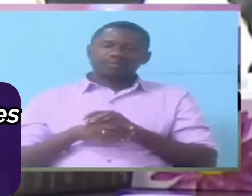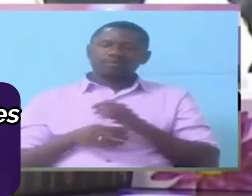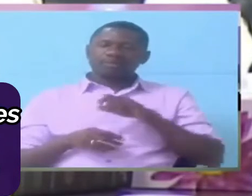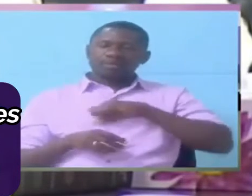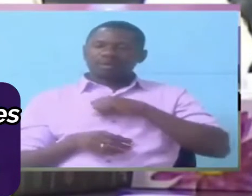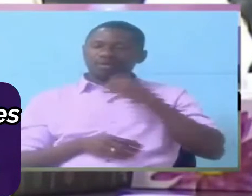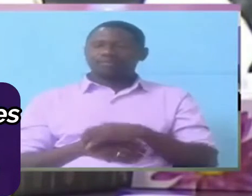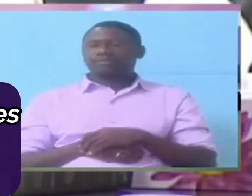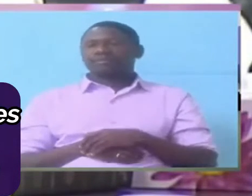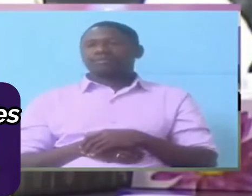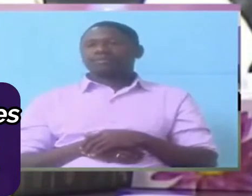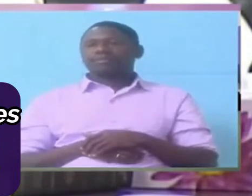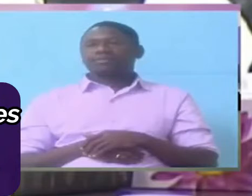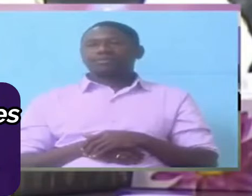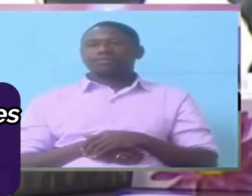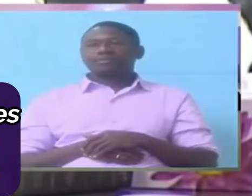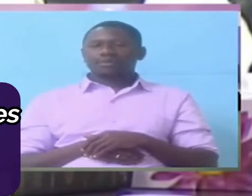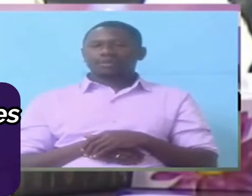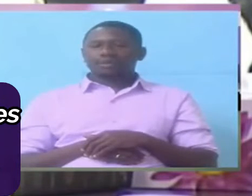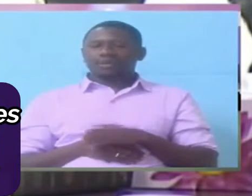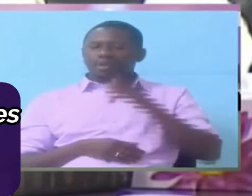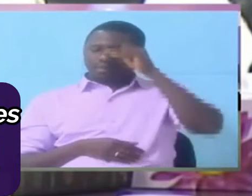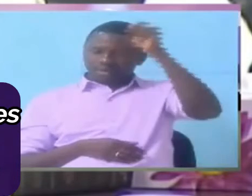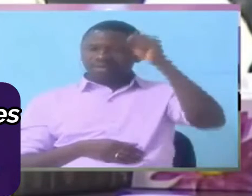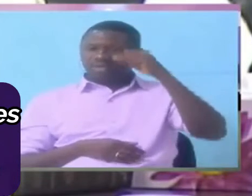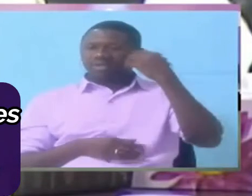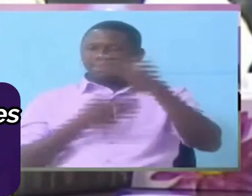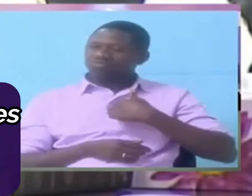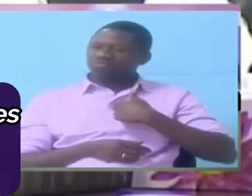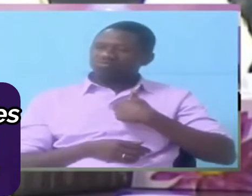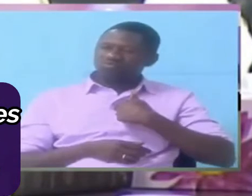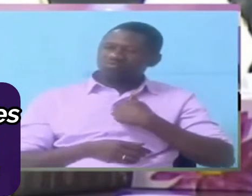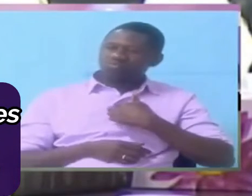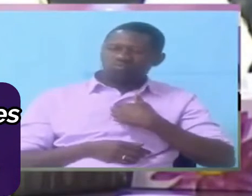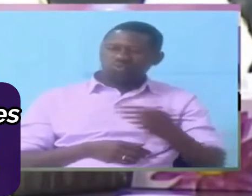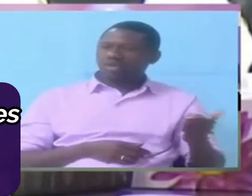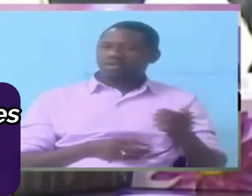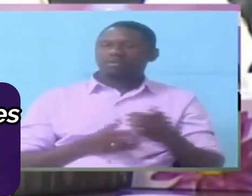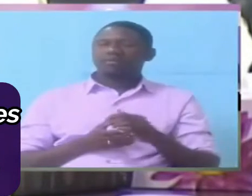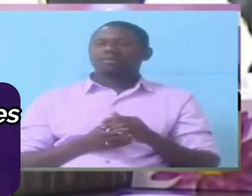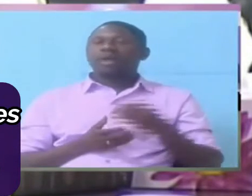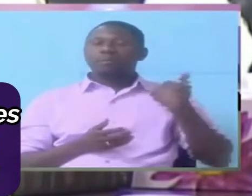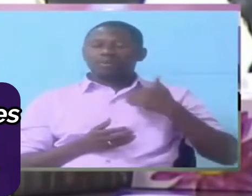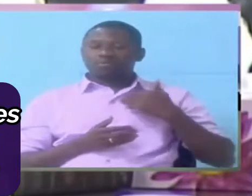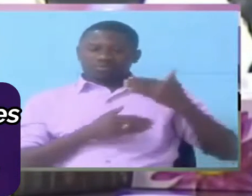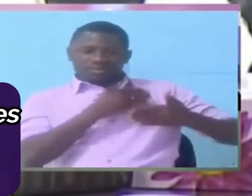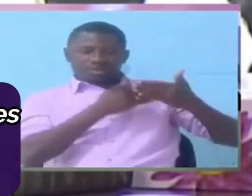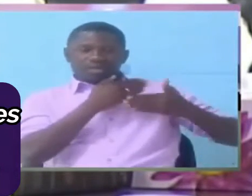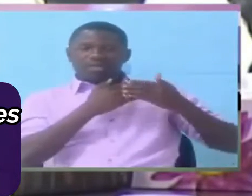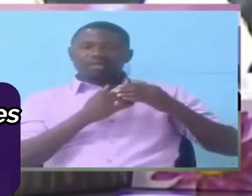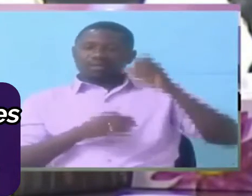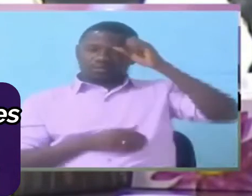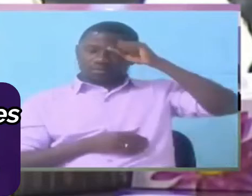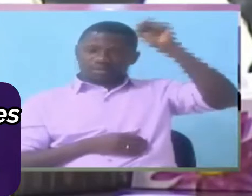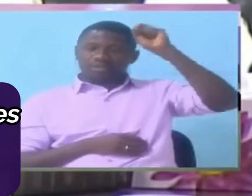person. What I think. Mansabuka joya. President is never wicked. Minbe mansadala woleka joya. Those